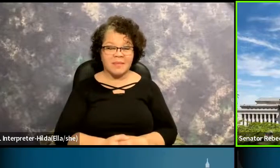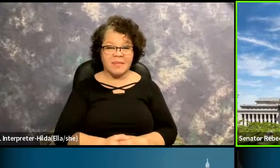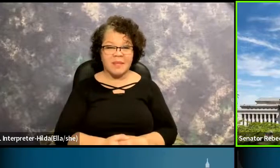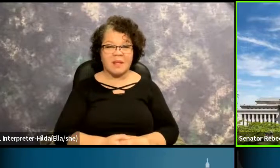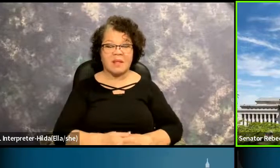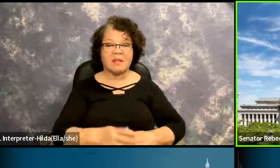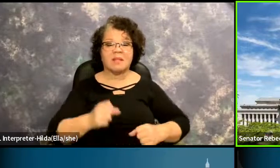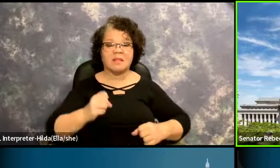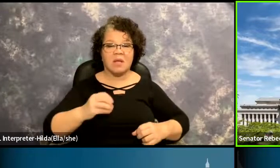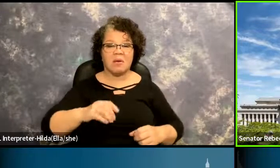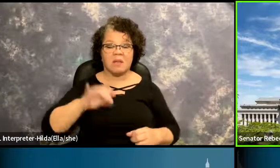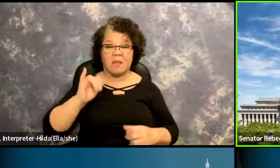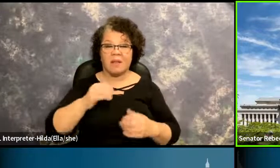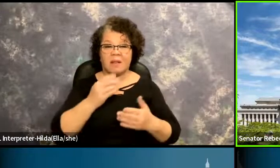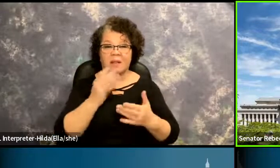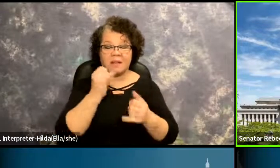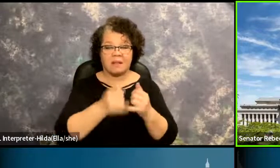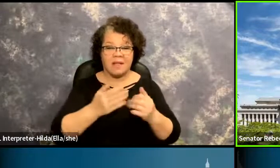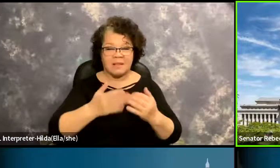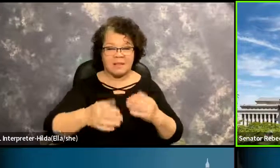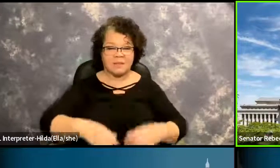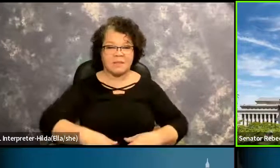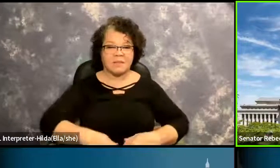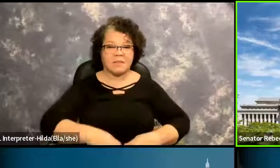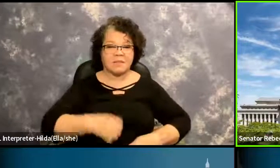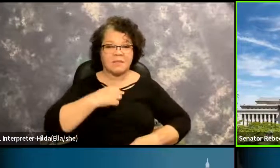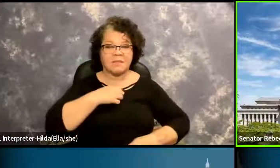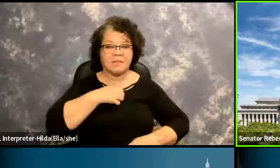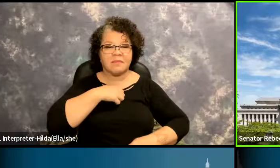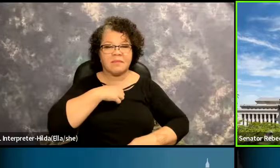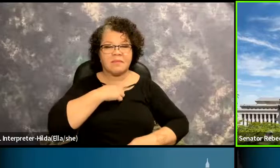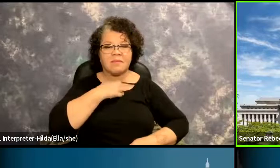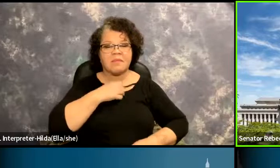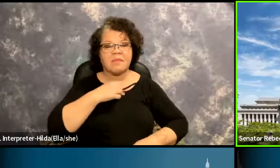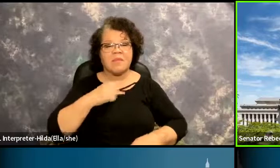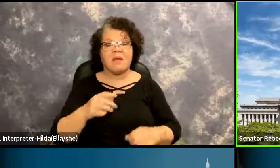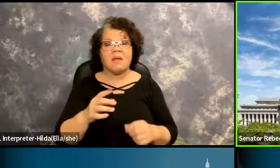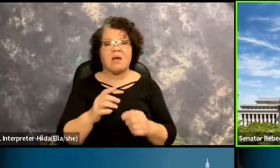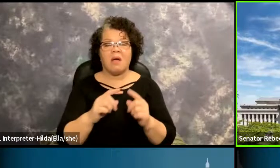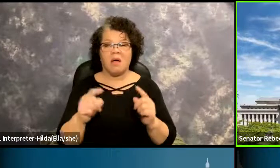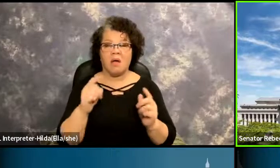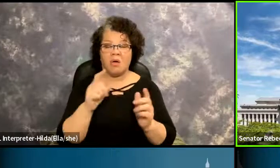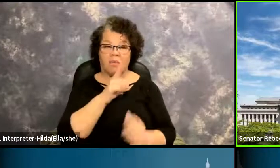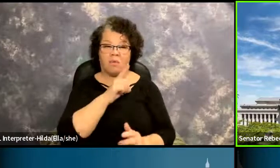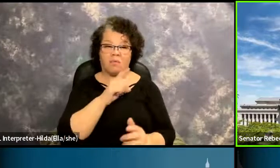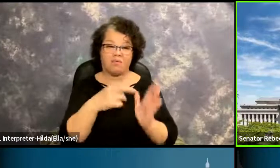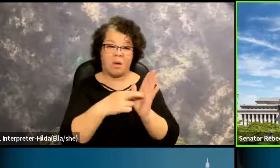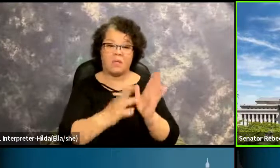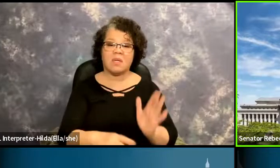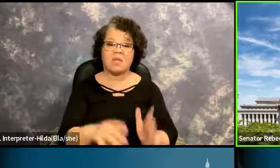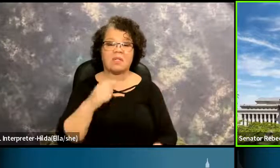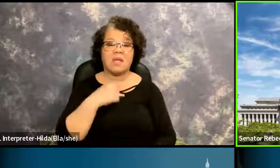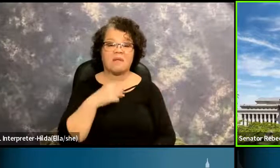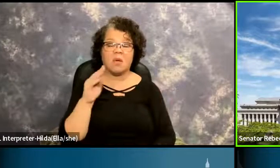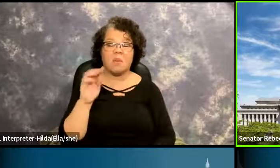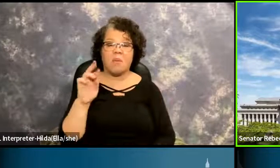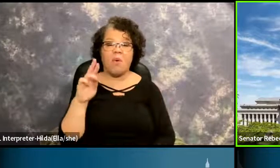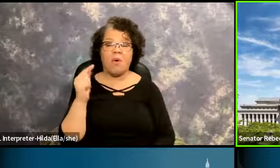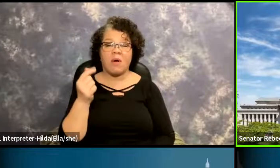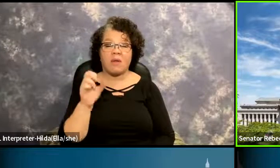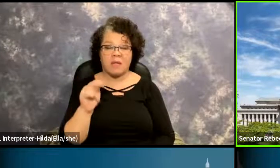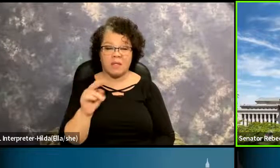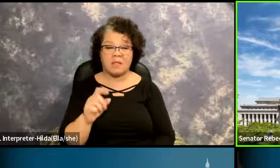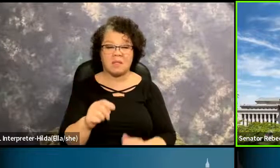So I think that last thing too is Representative Morgan's legislation that was governor request that came from, I